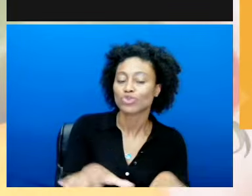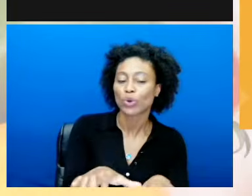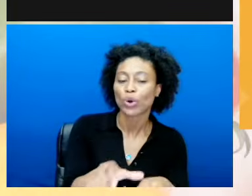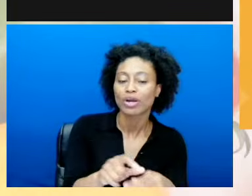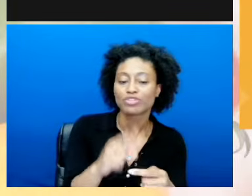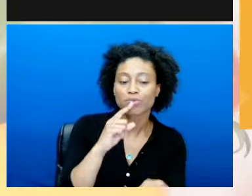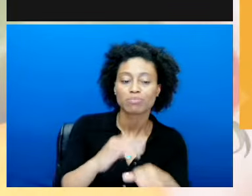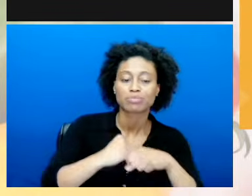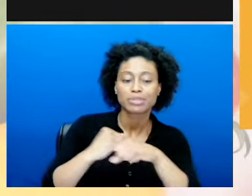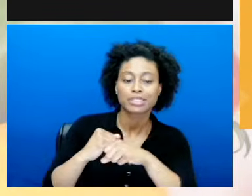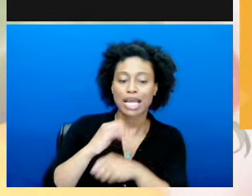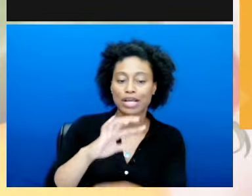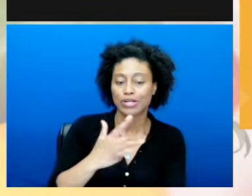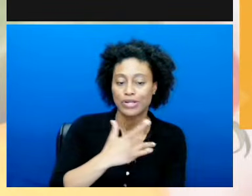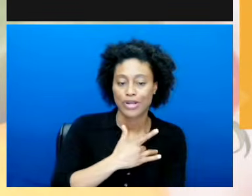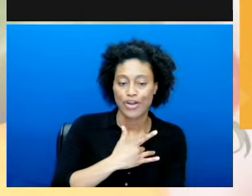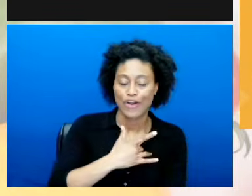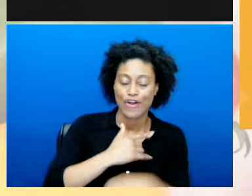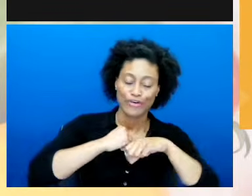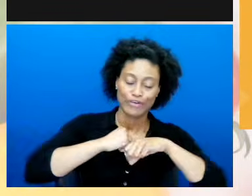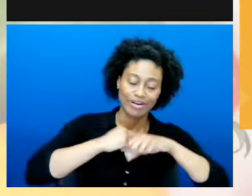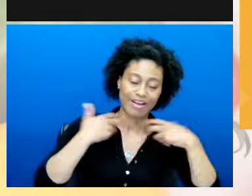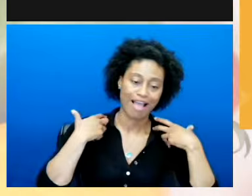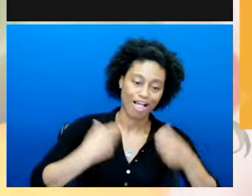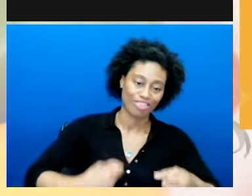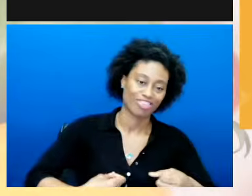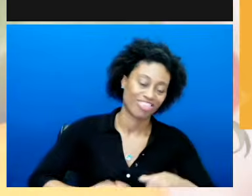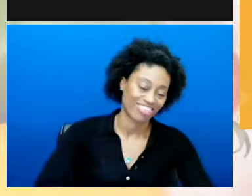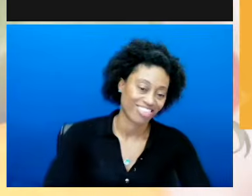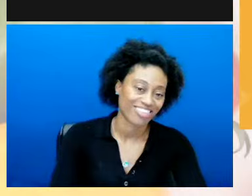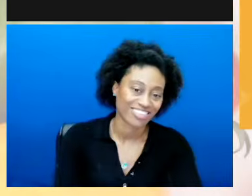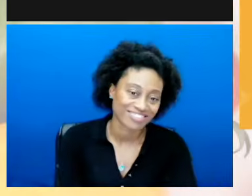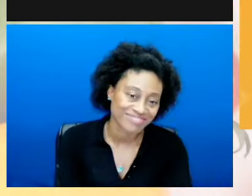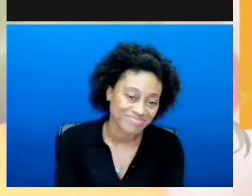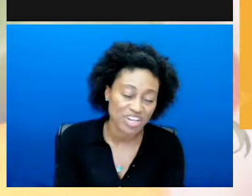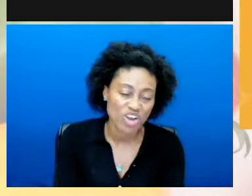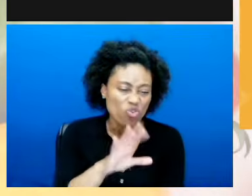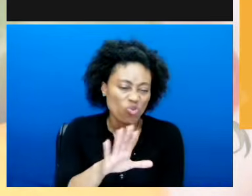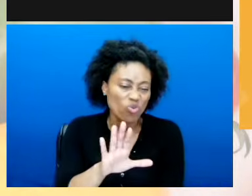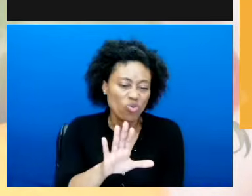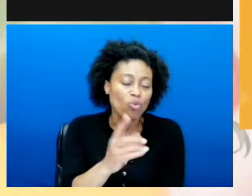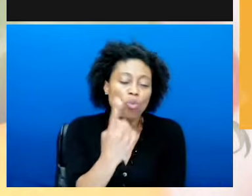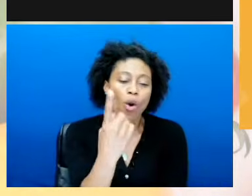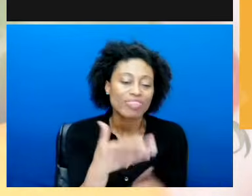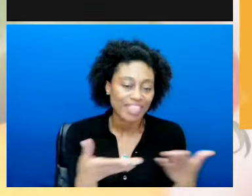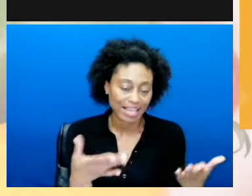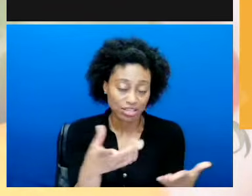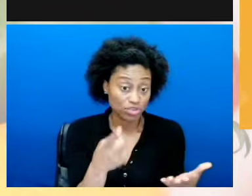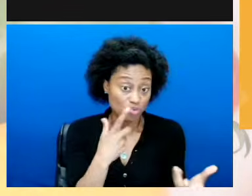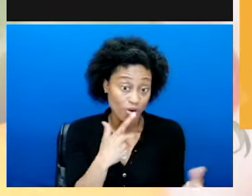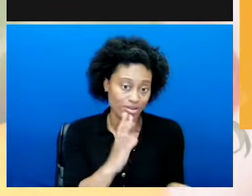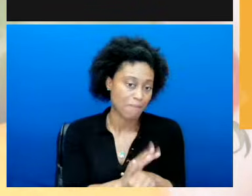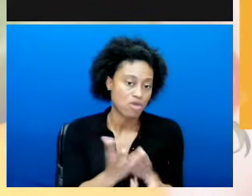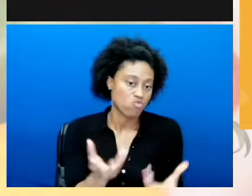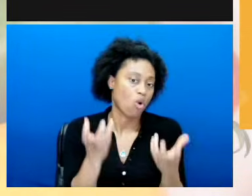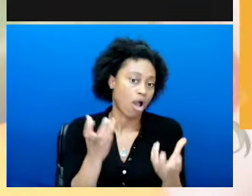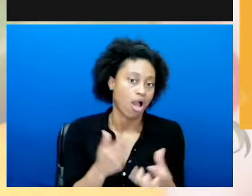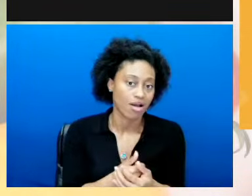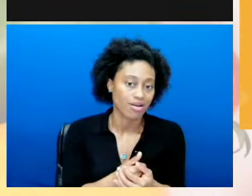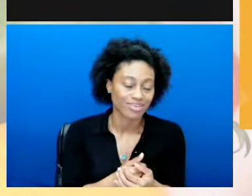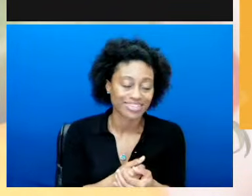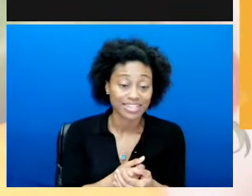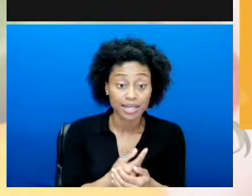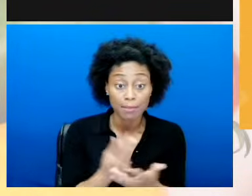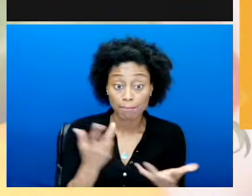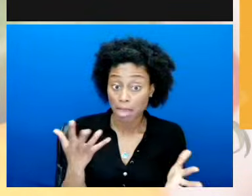committed to making to protect your heart health? What's one change that you want to commit to, or a commitment that you've